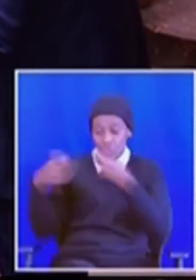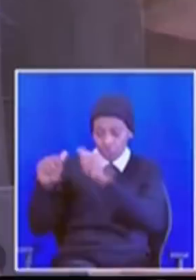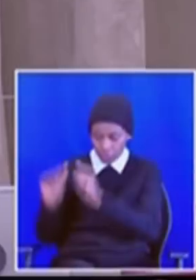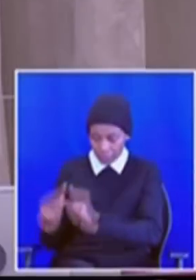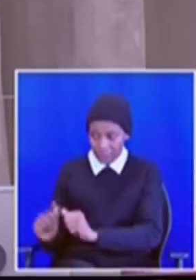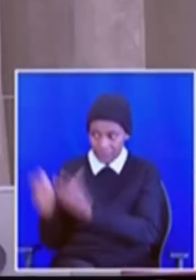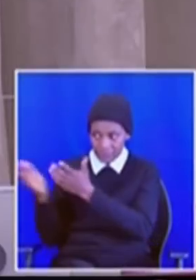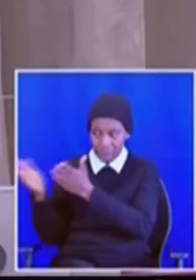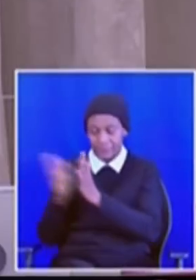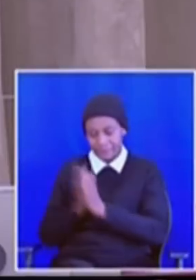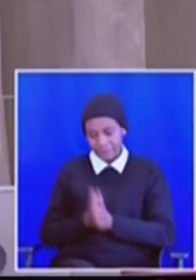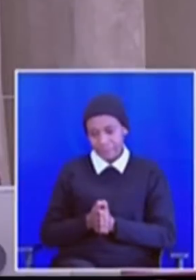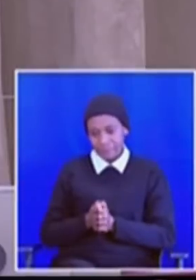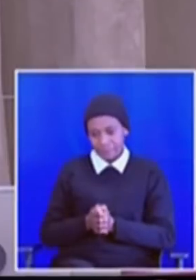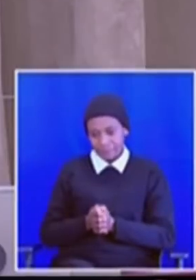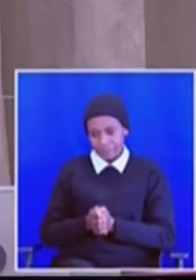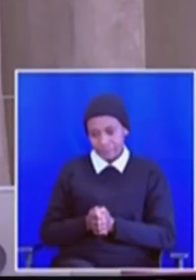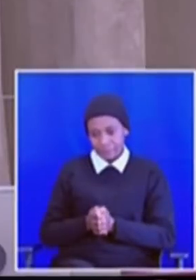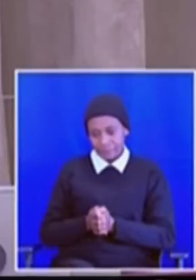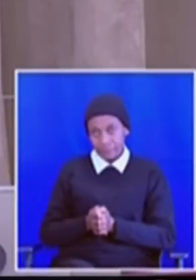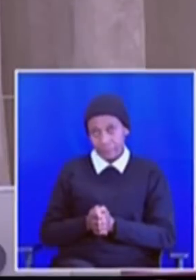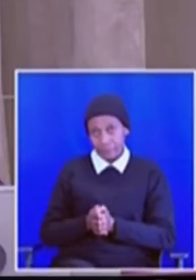Chairperson.